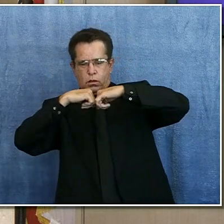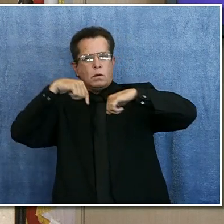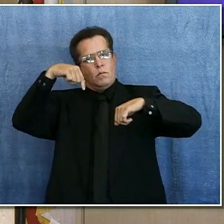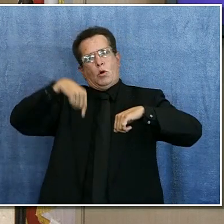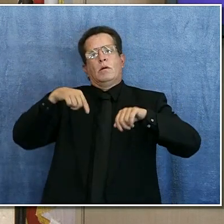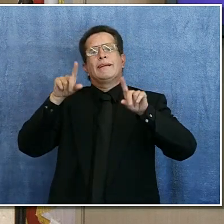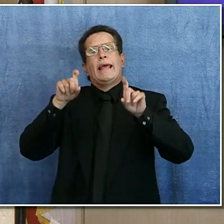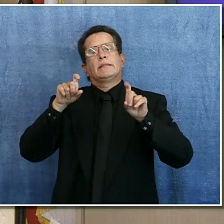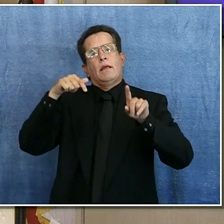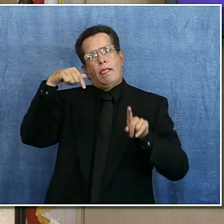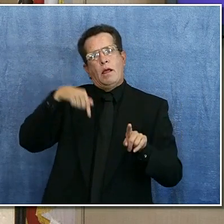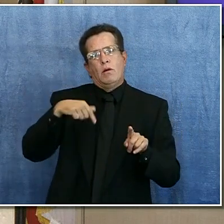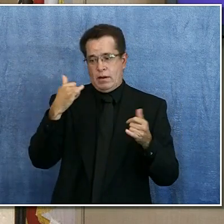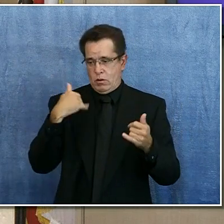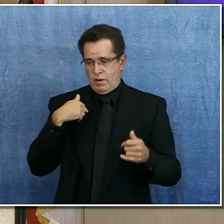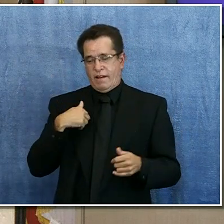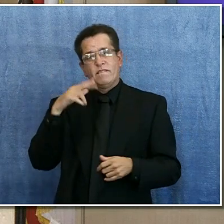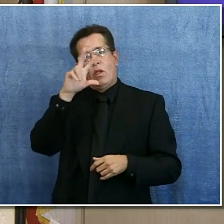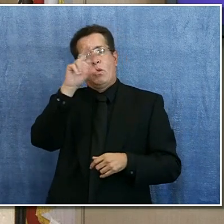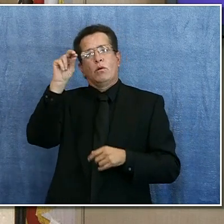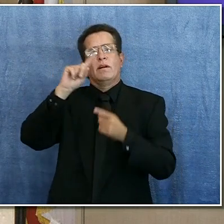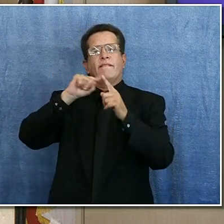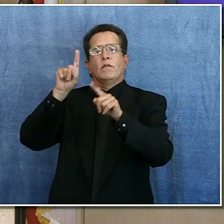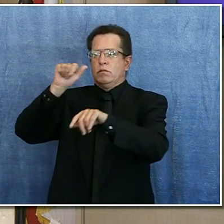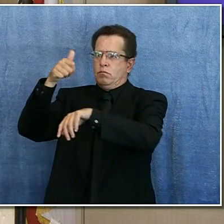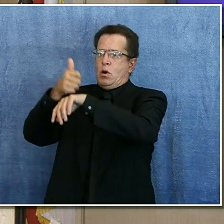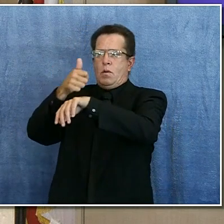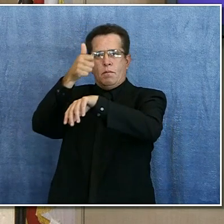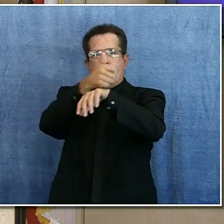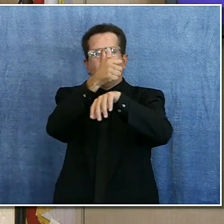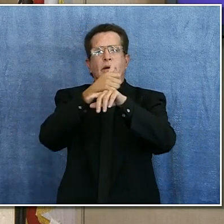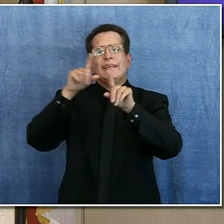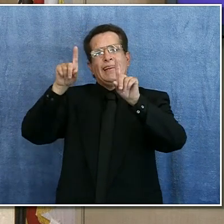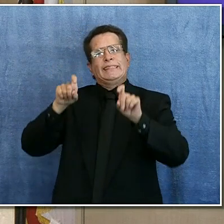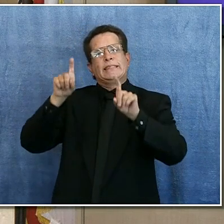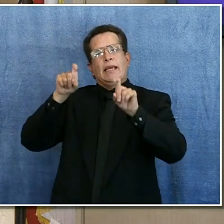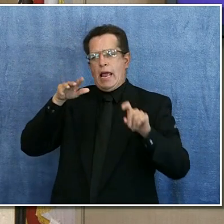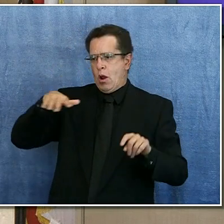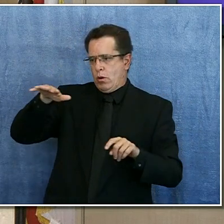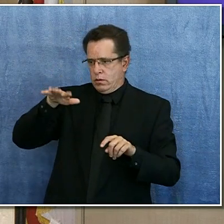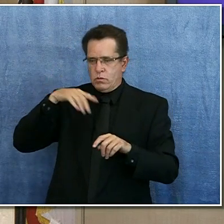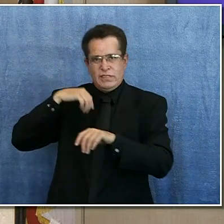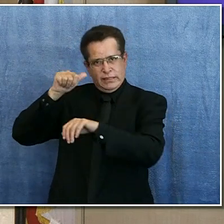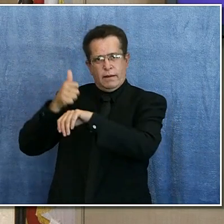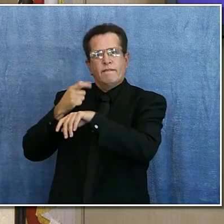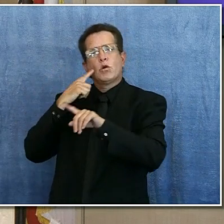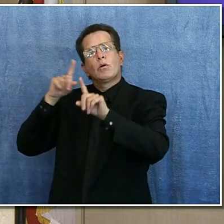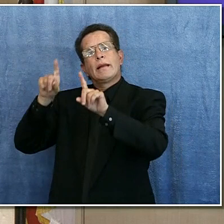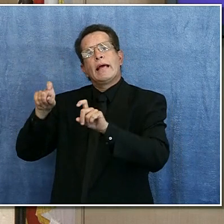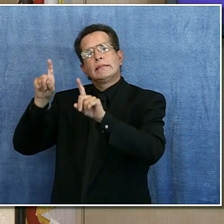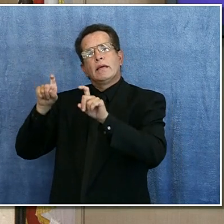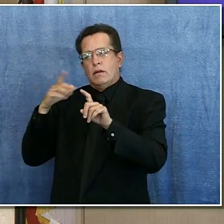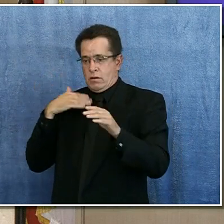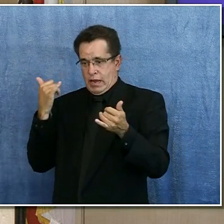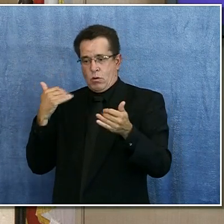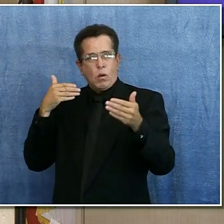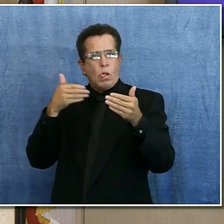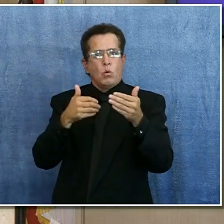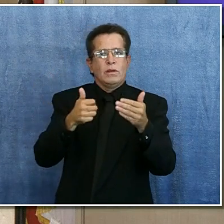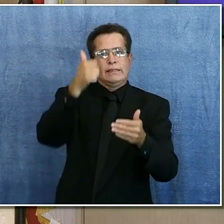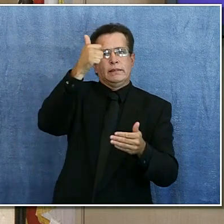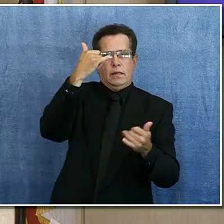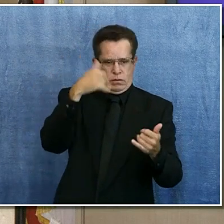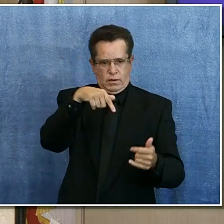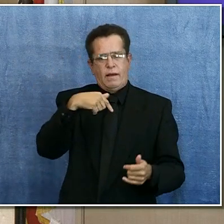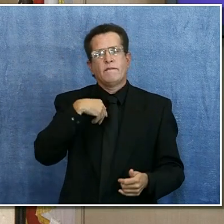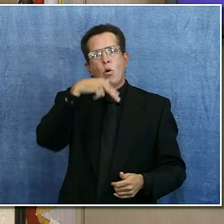between 20 and 30 testing sites in any given week across the county. Our closest testing site to the border is a